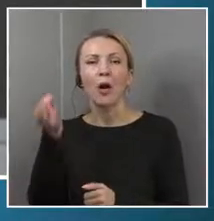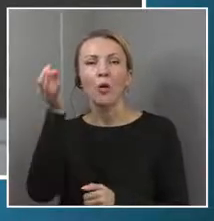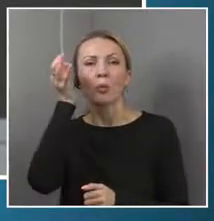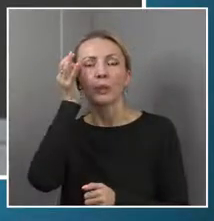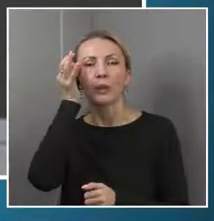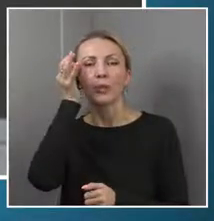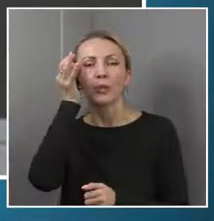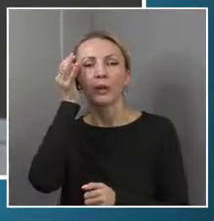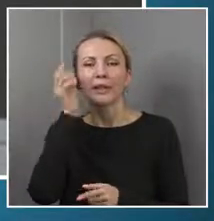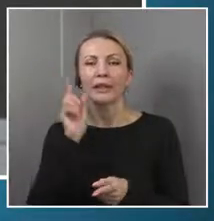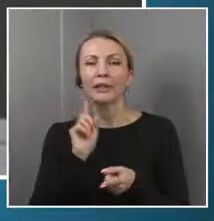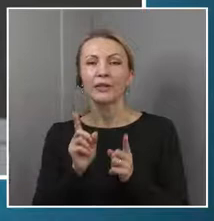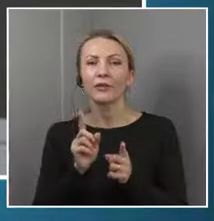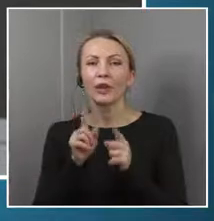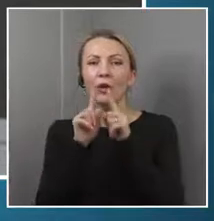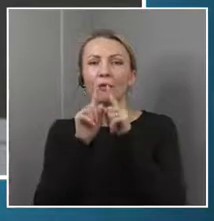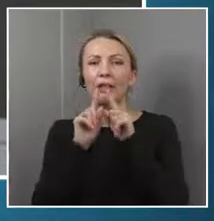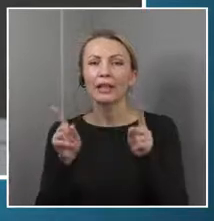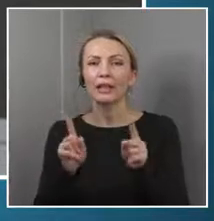And